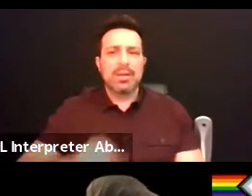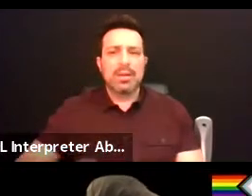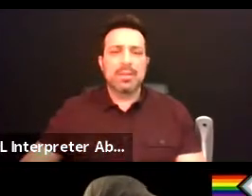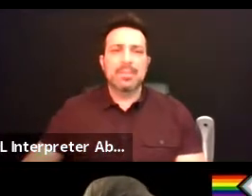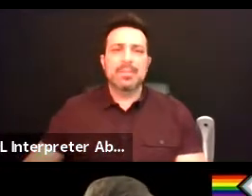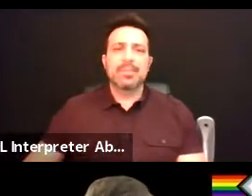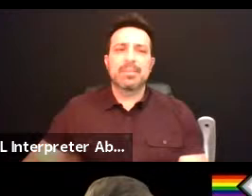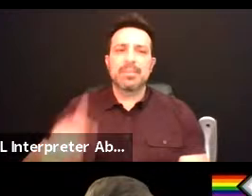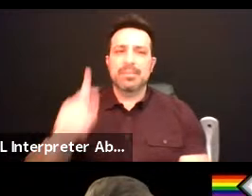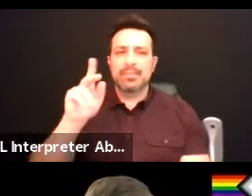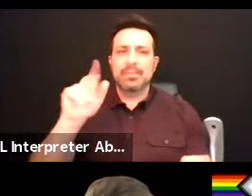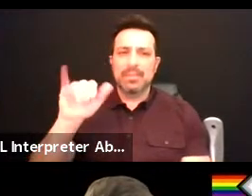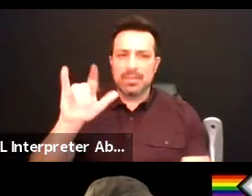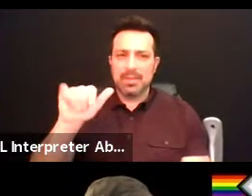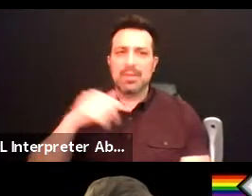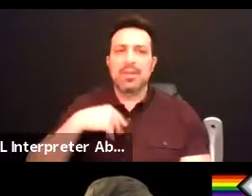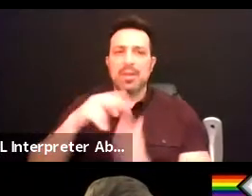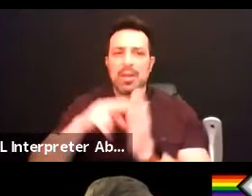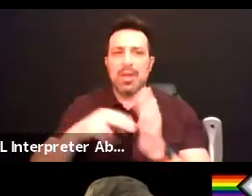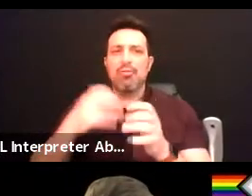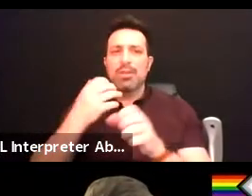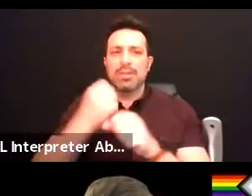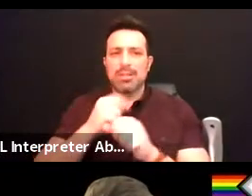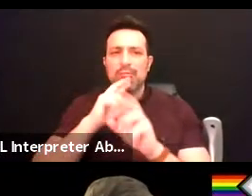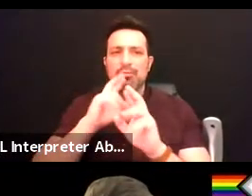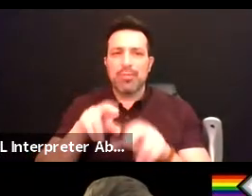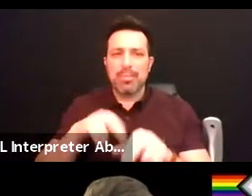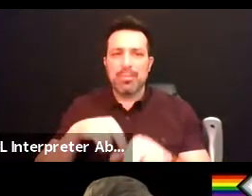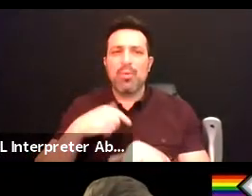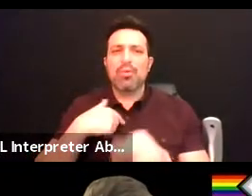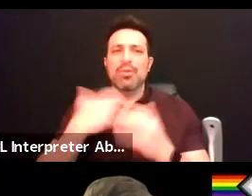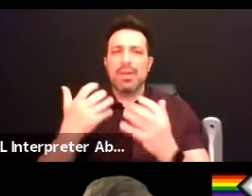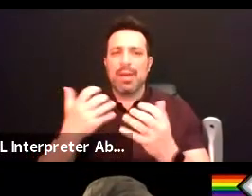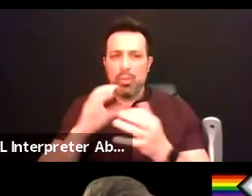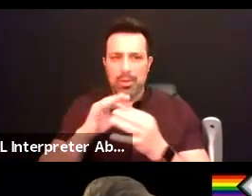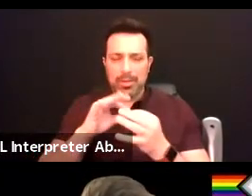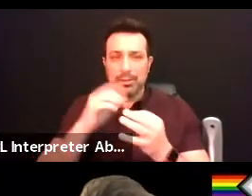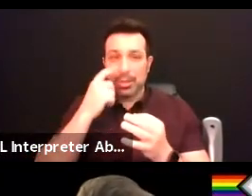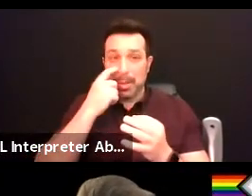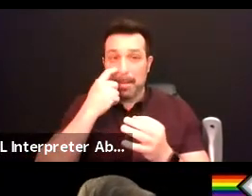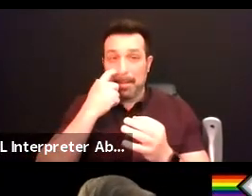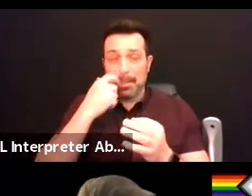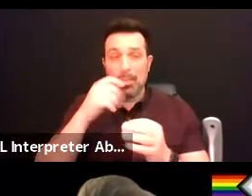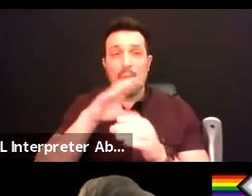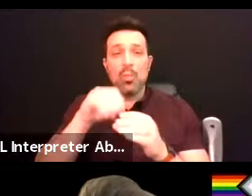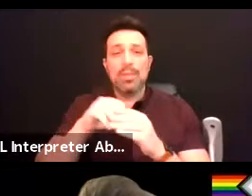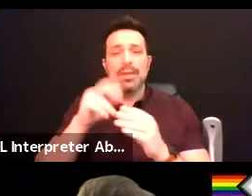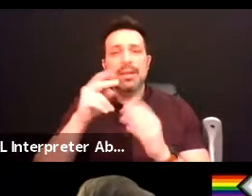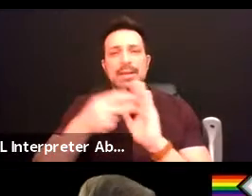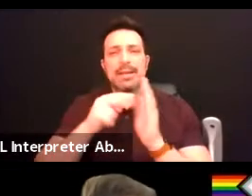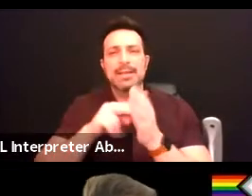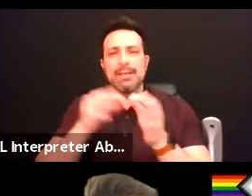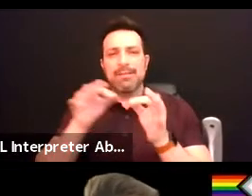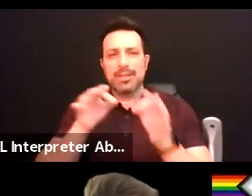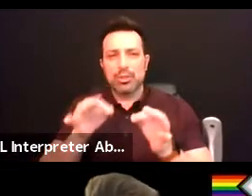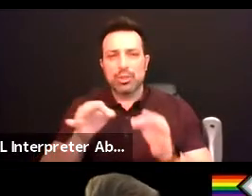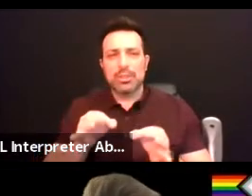So I read the summary report. I did want to mention that within the definitions,